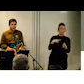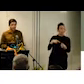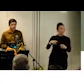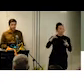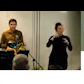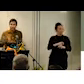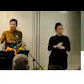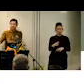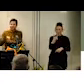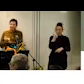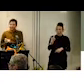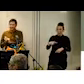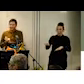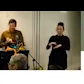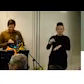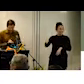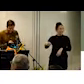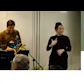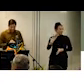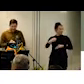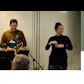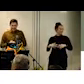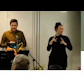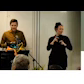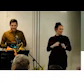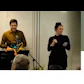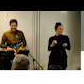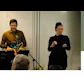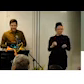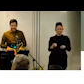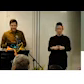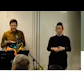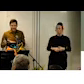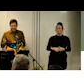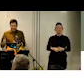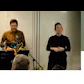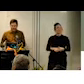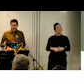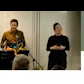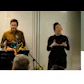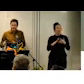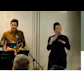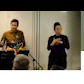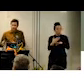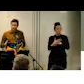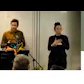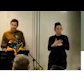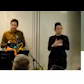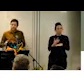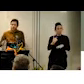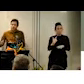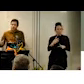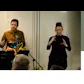was done by my wife and she's in the audience here. And basically how this works is you put someone into bed and